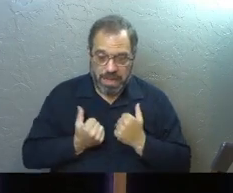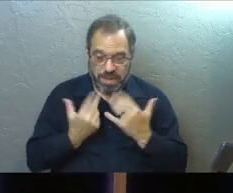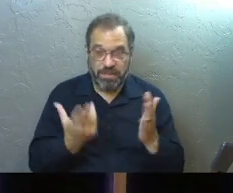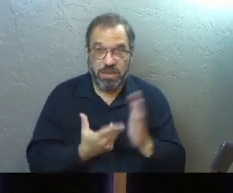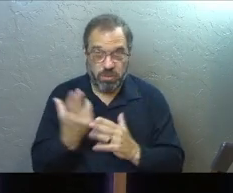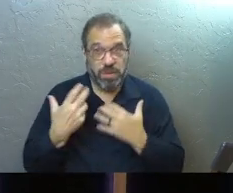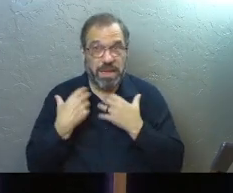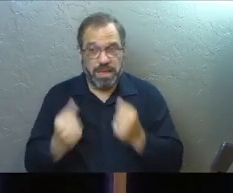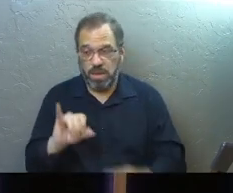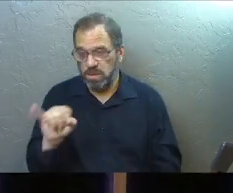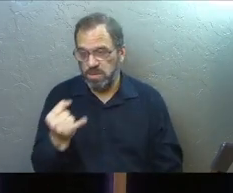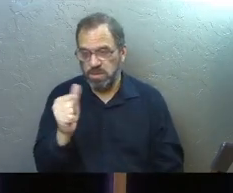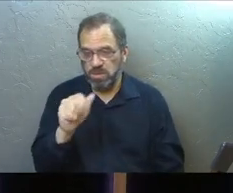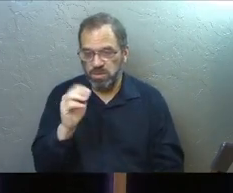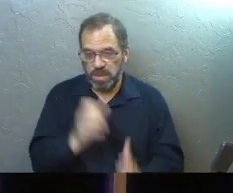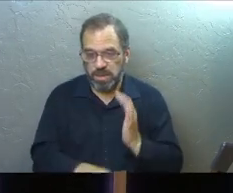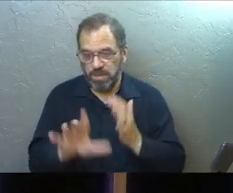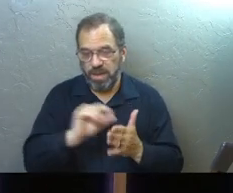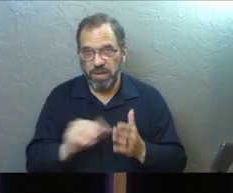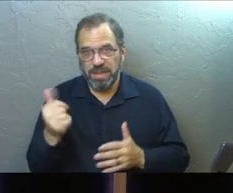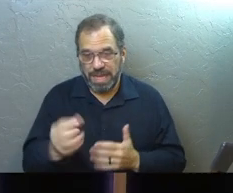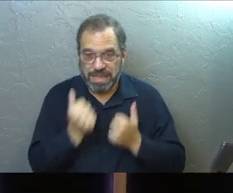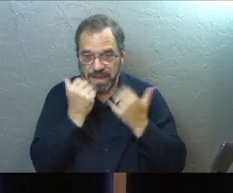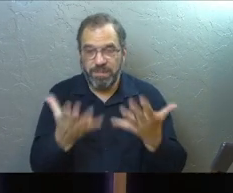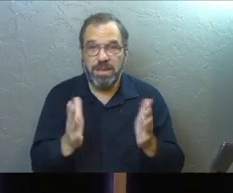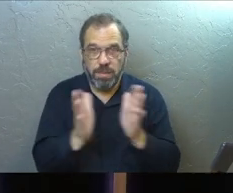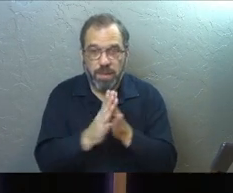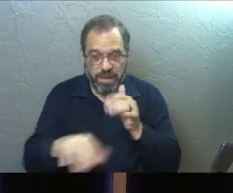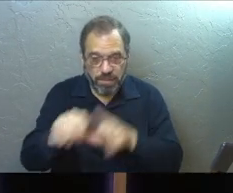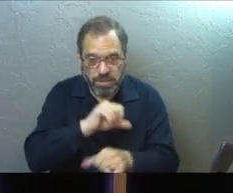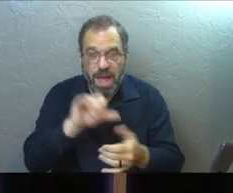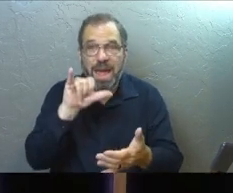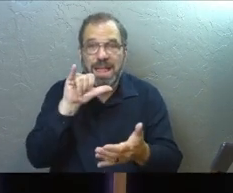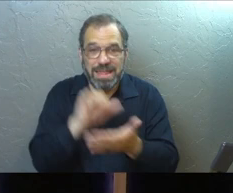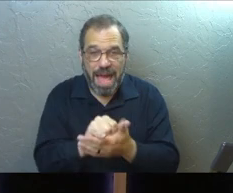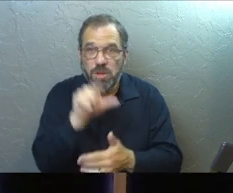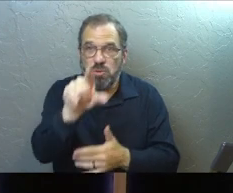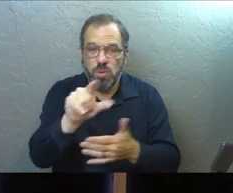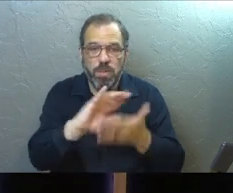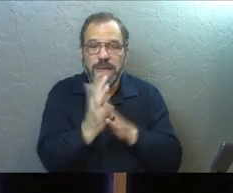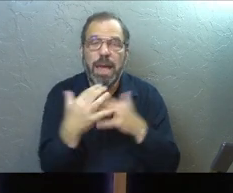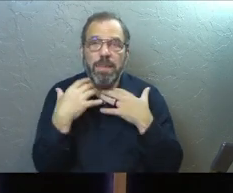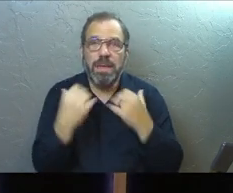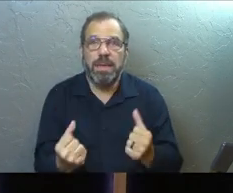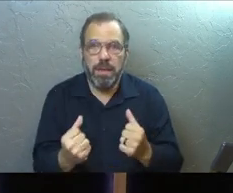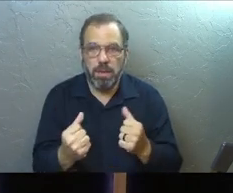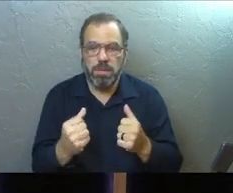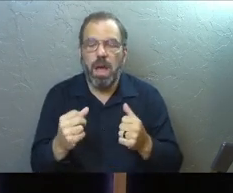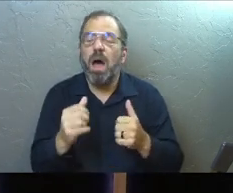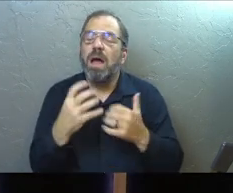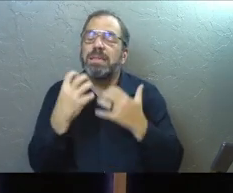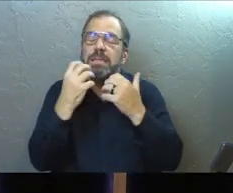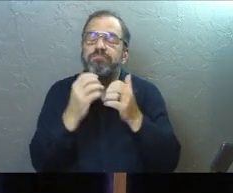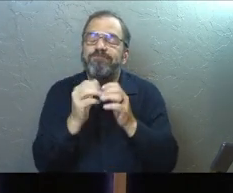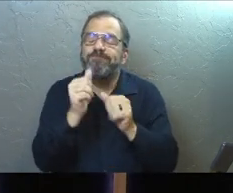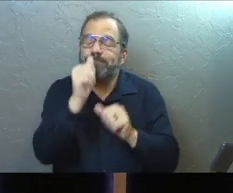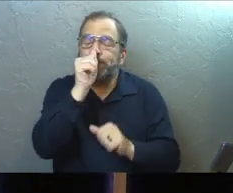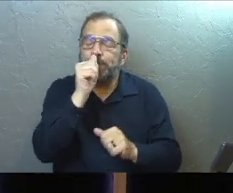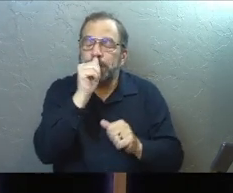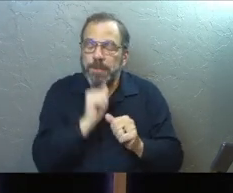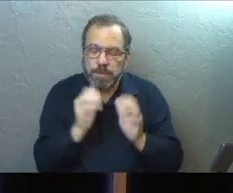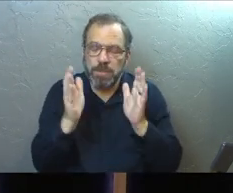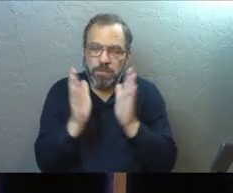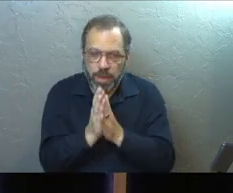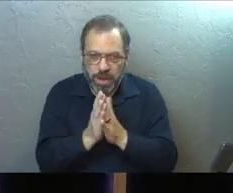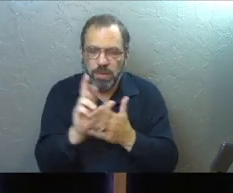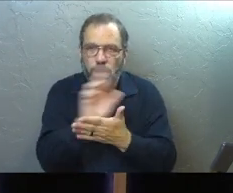Confessing truth heals you, James 5:16. Confess your sins to each other and pray for each other so that you may be healed. The earnest prayer of a righteous person has great